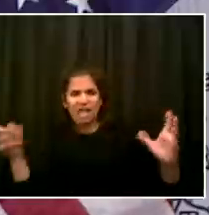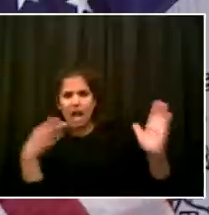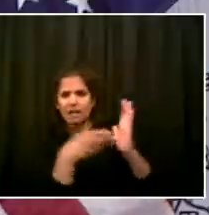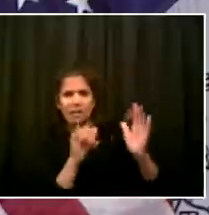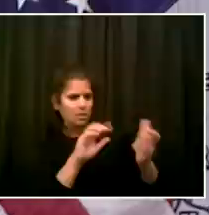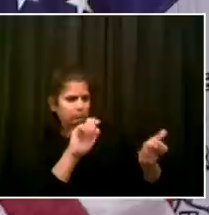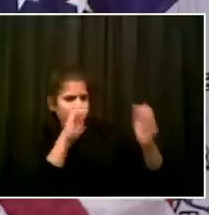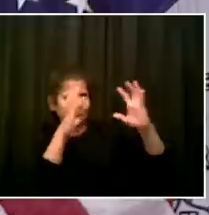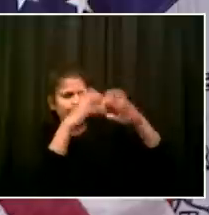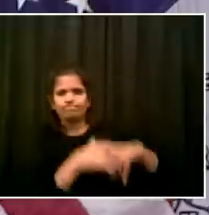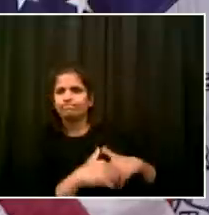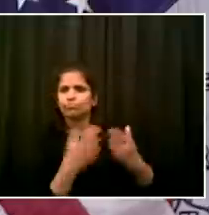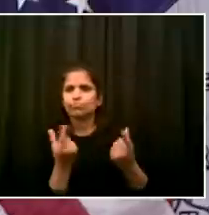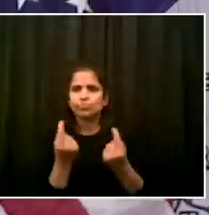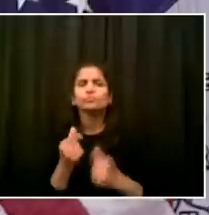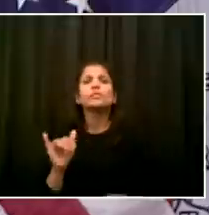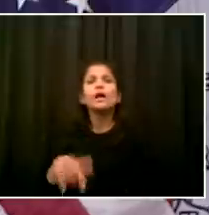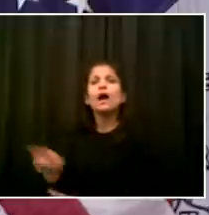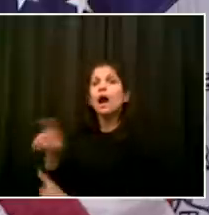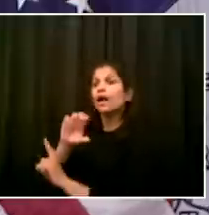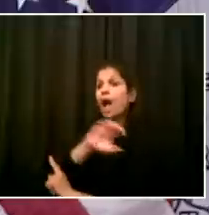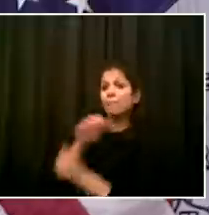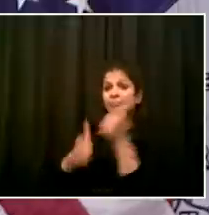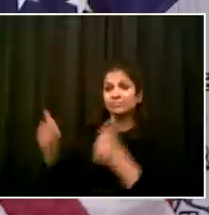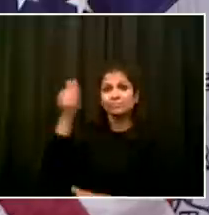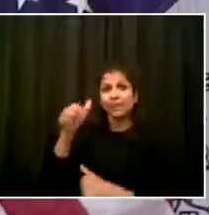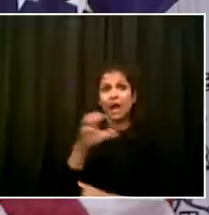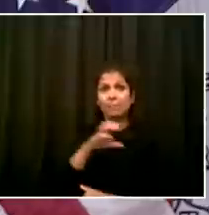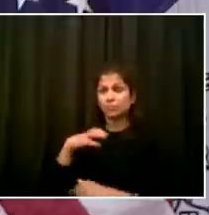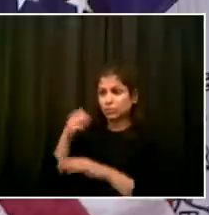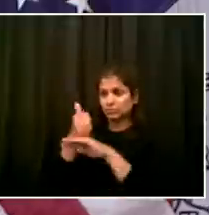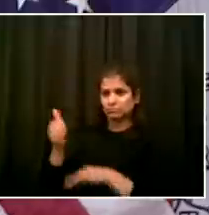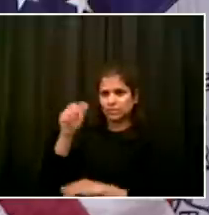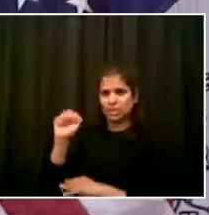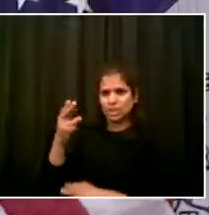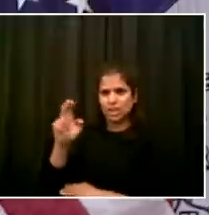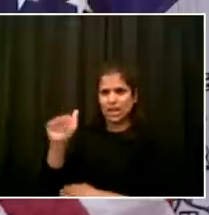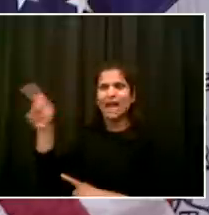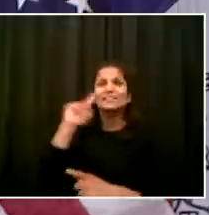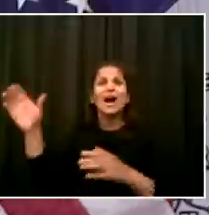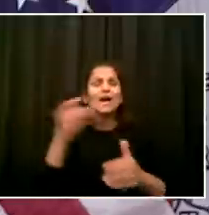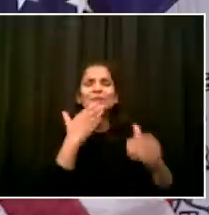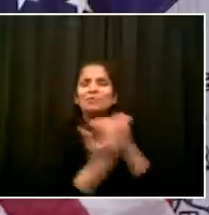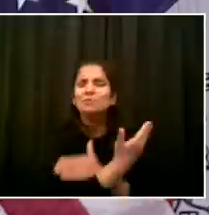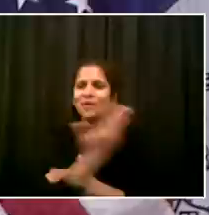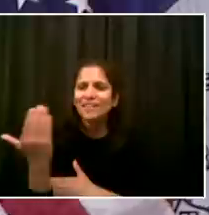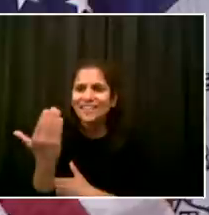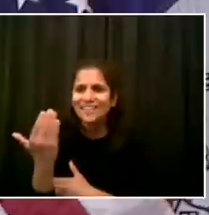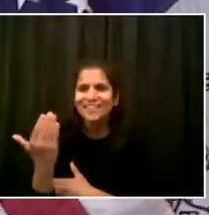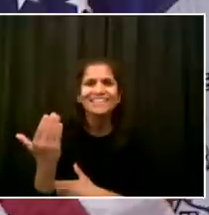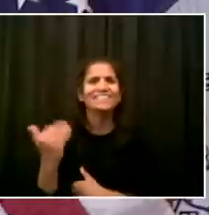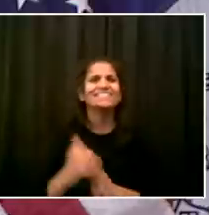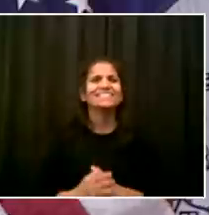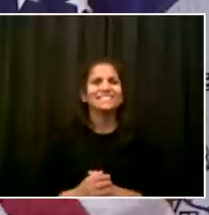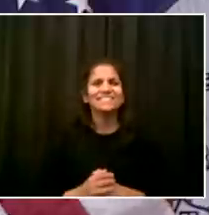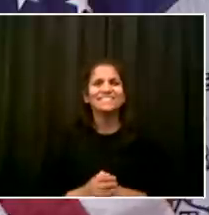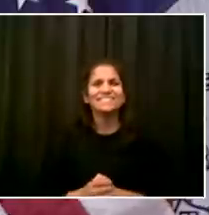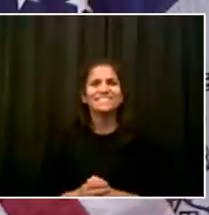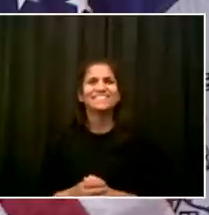on the call. I think that, you know, our position from the beginning has been one of trying to do education, trying to